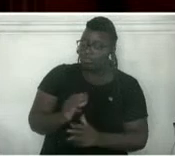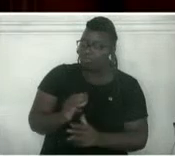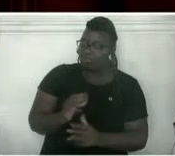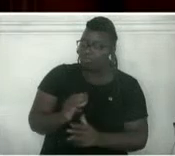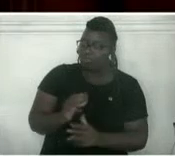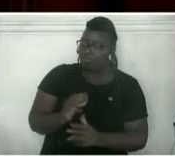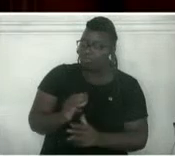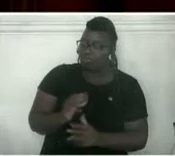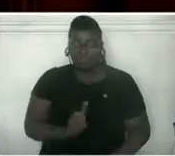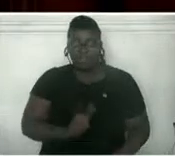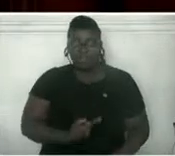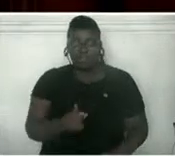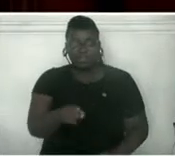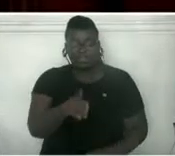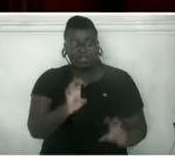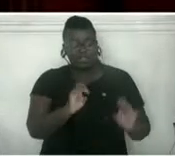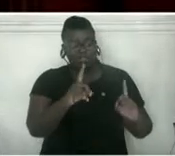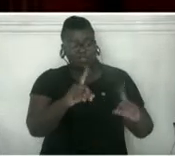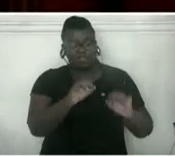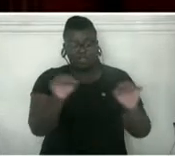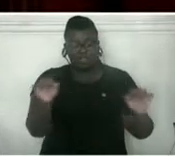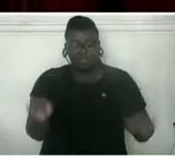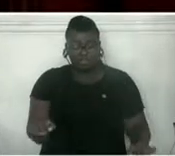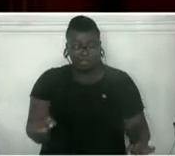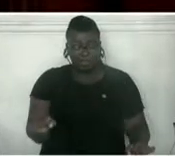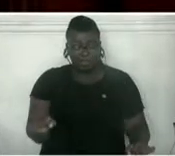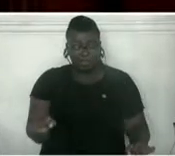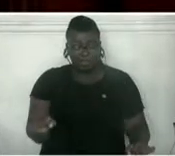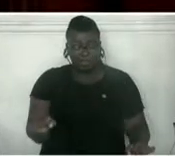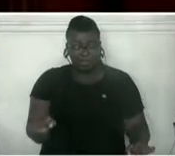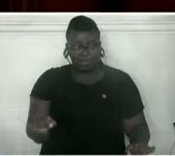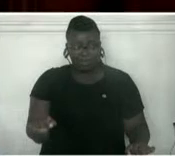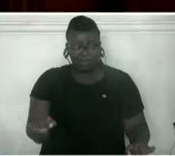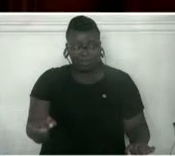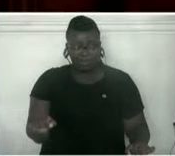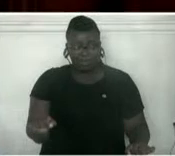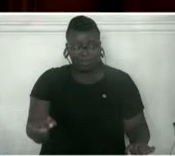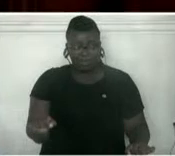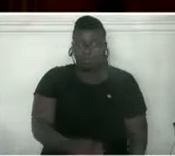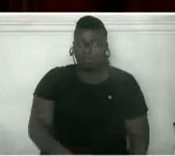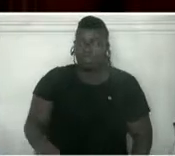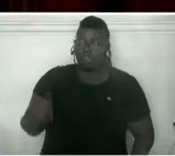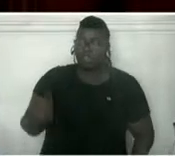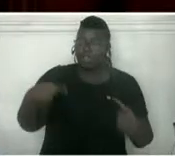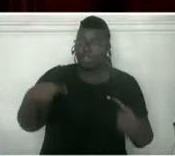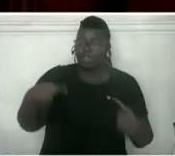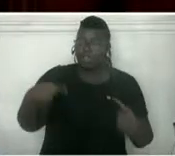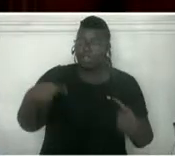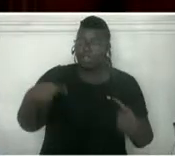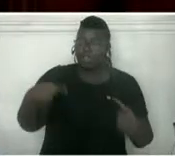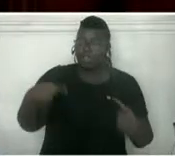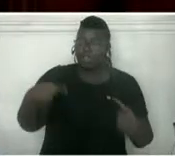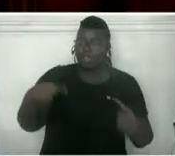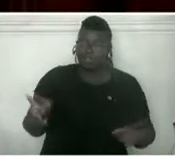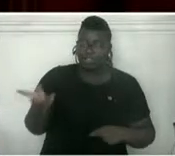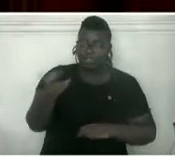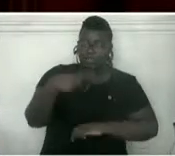this education system. We also want to salute our teachers, principals,